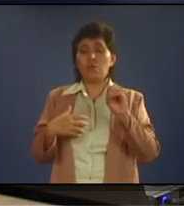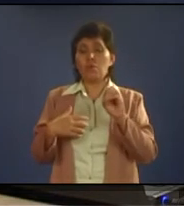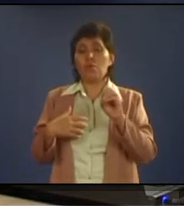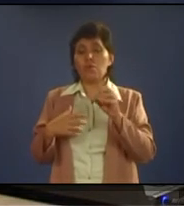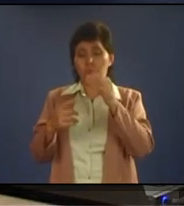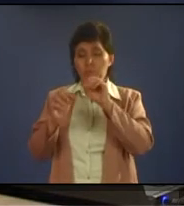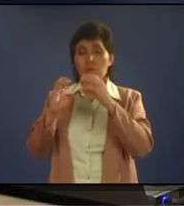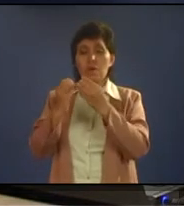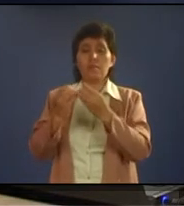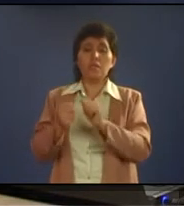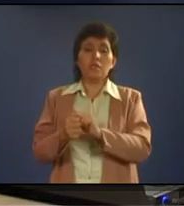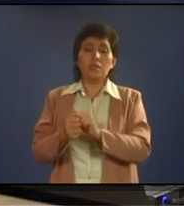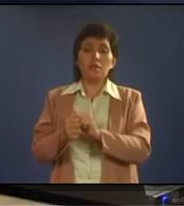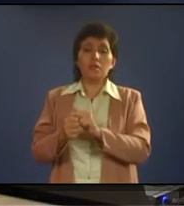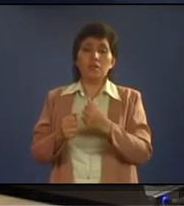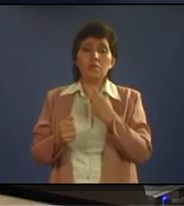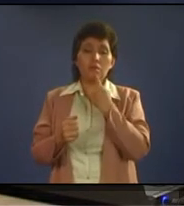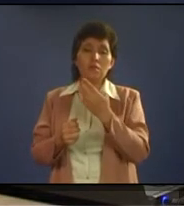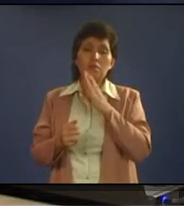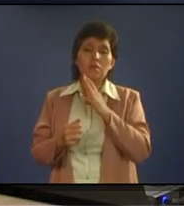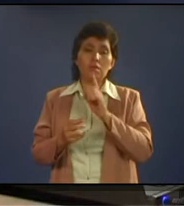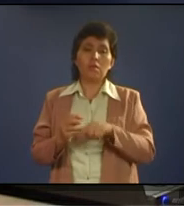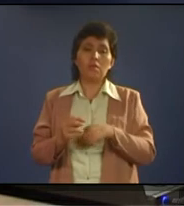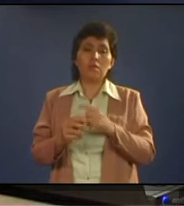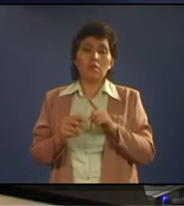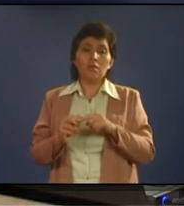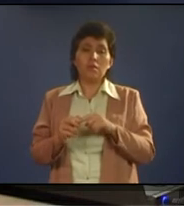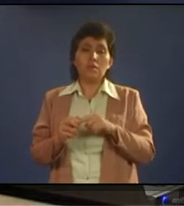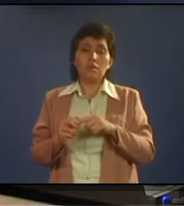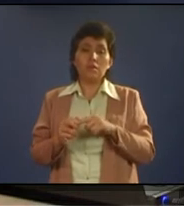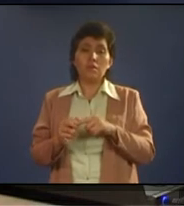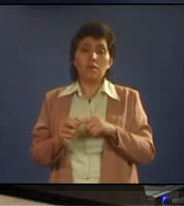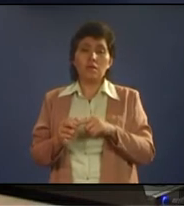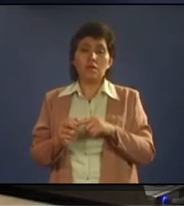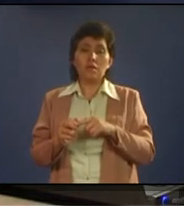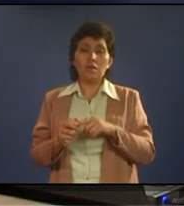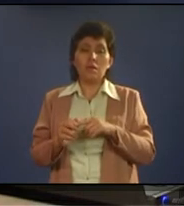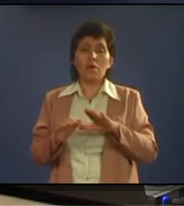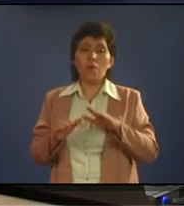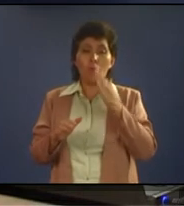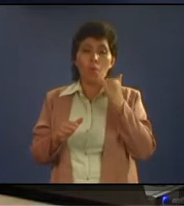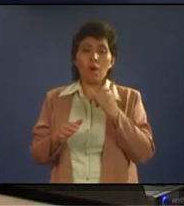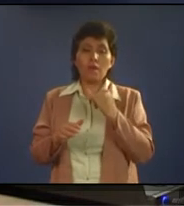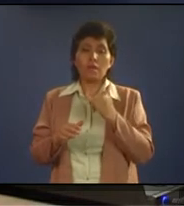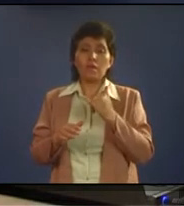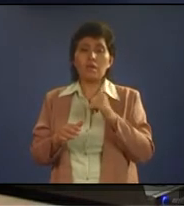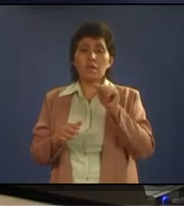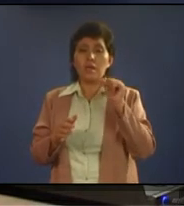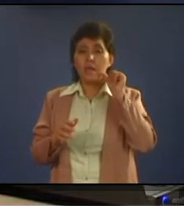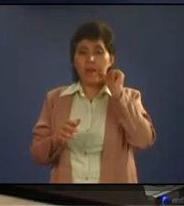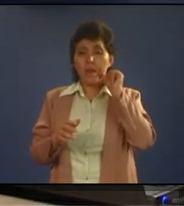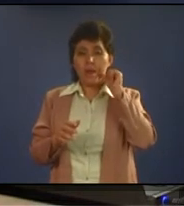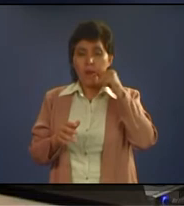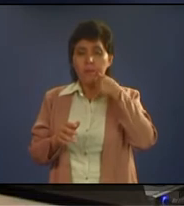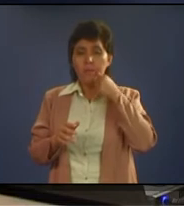Okay, and when we talk about Apple, we look in terms of Steve Jobs. Okay, why Apple's became